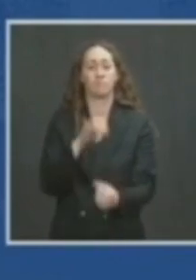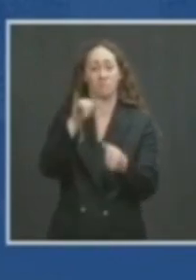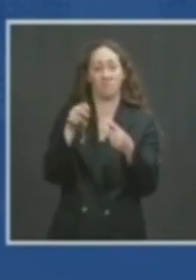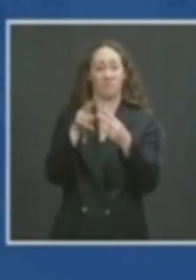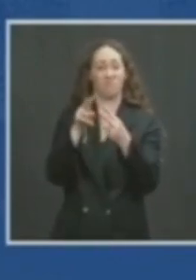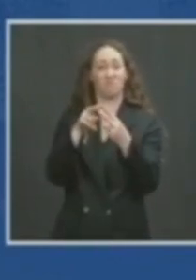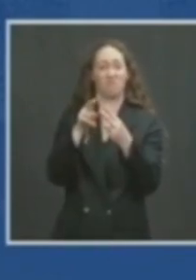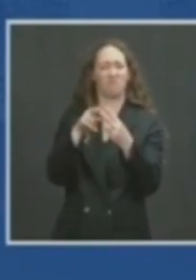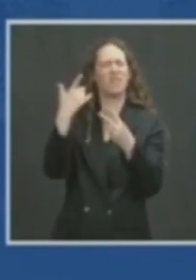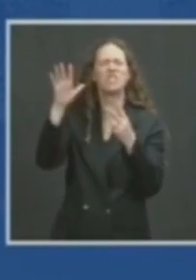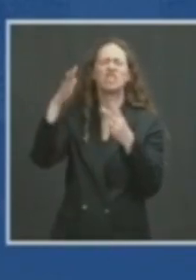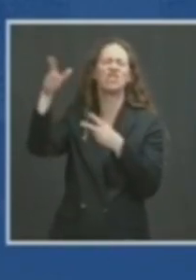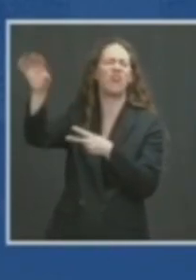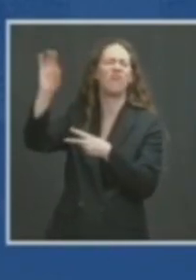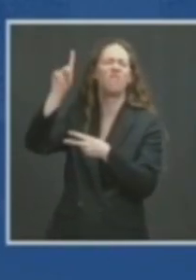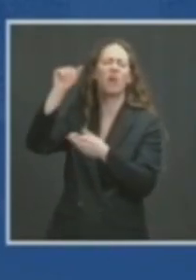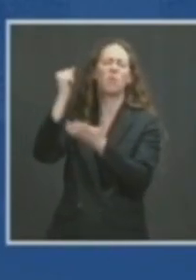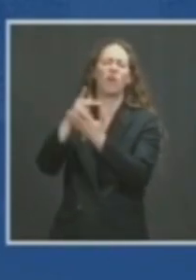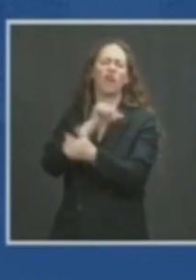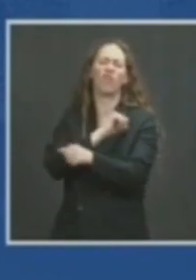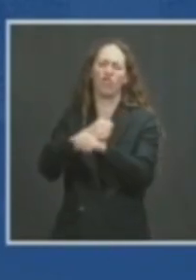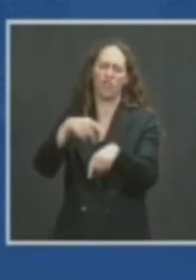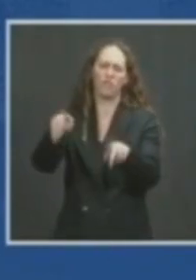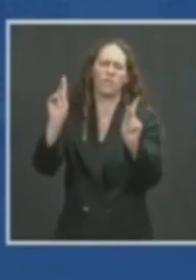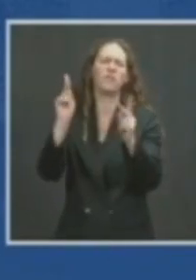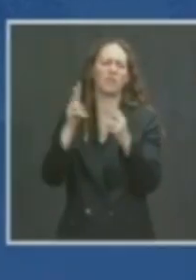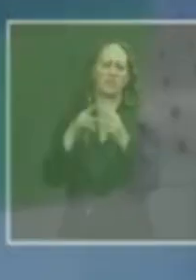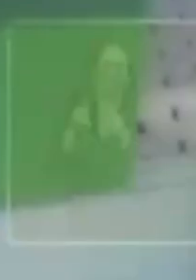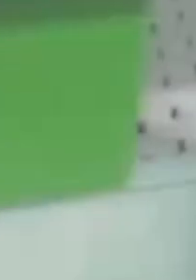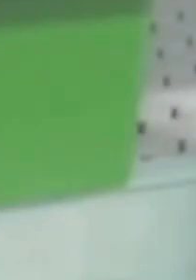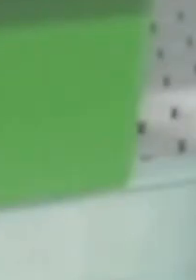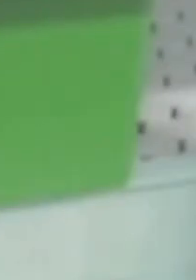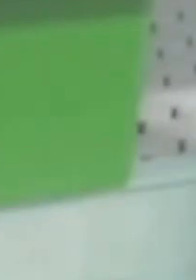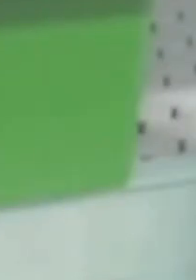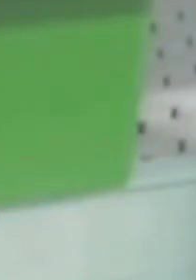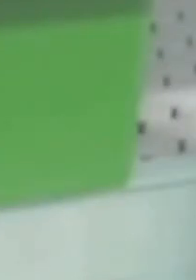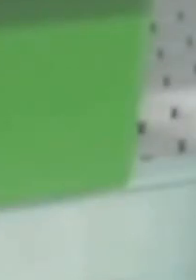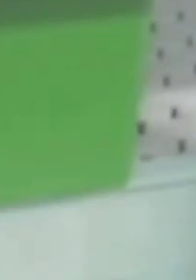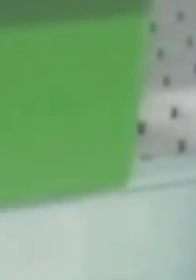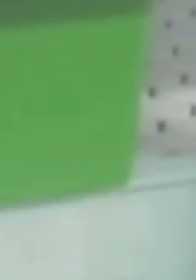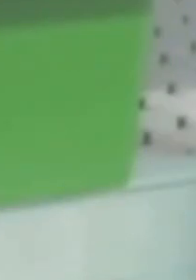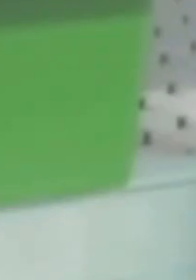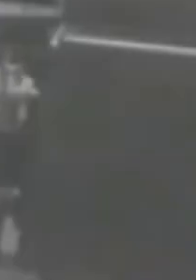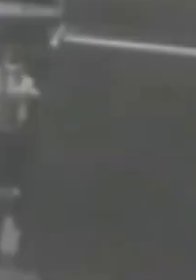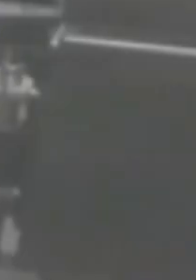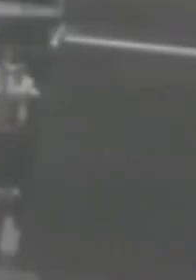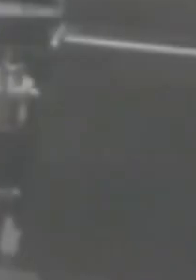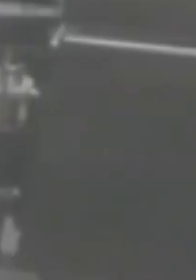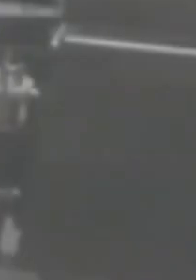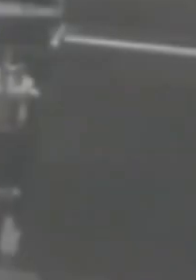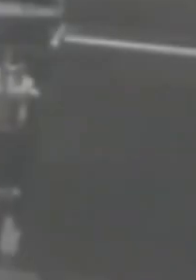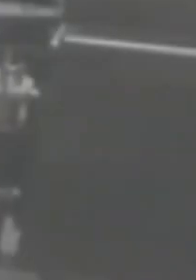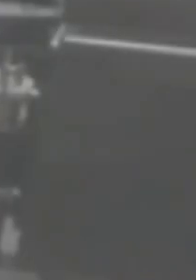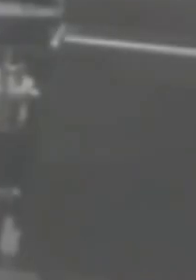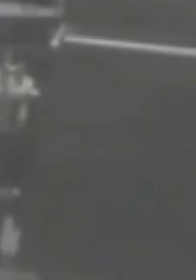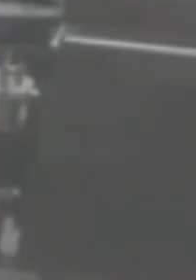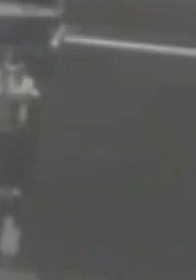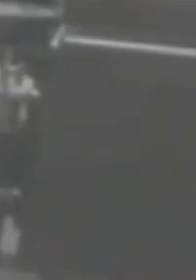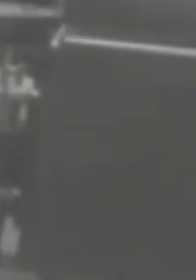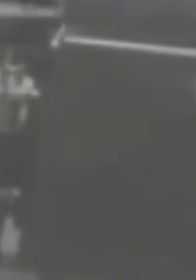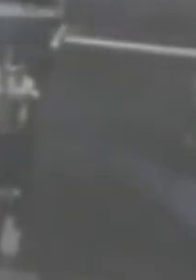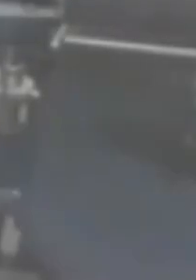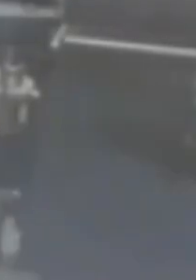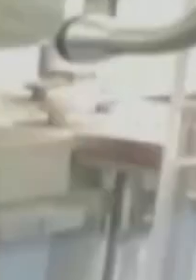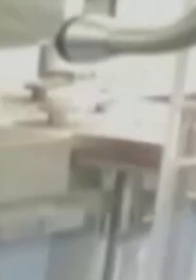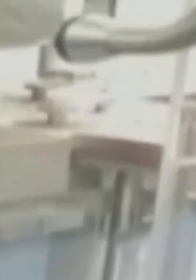already pledged to foreign countries within 6 weeks. While Ms. Smith could not confirm the number of vaccines that will be distributed to member states